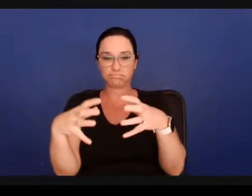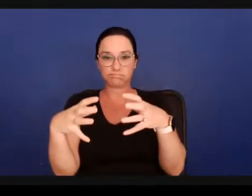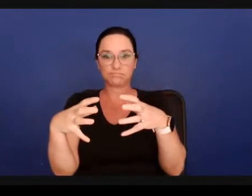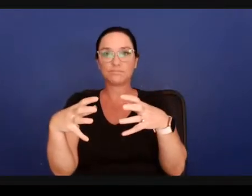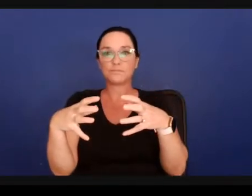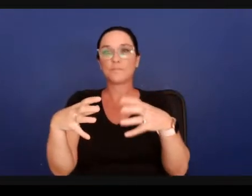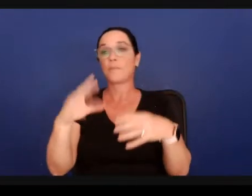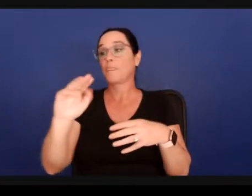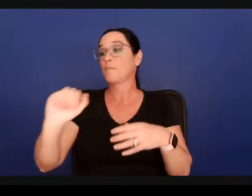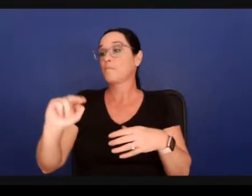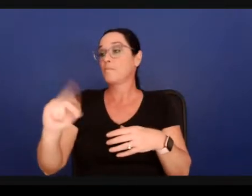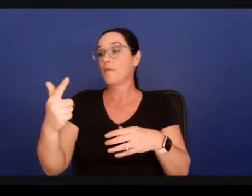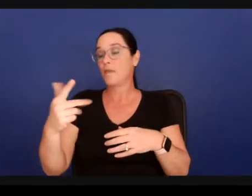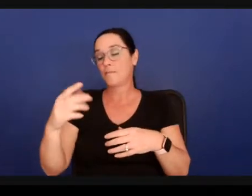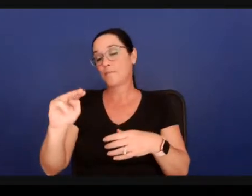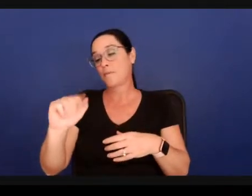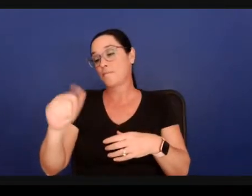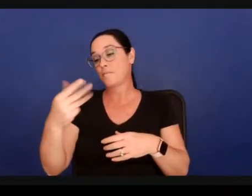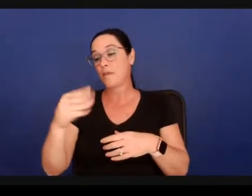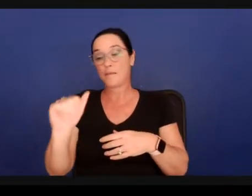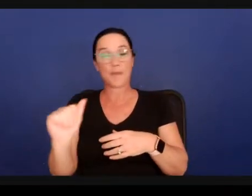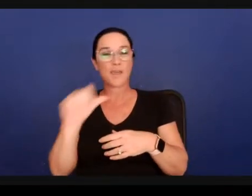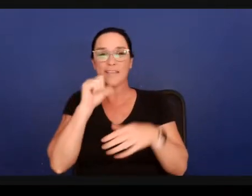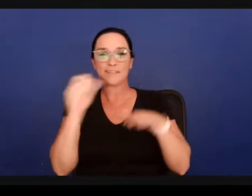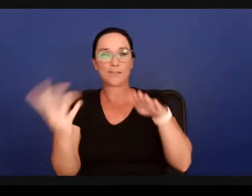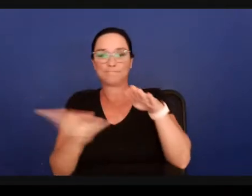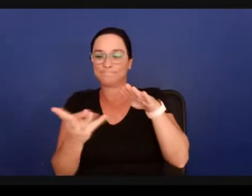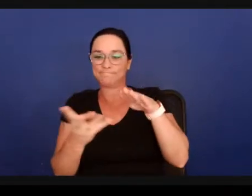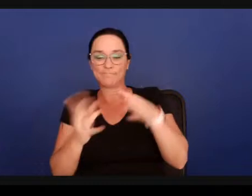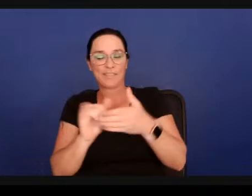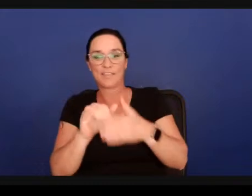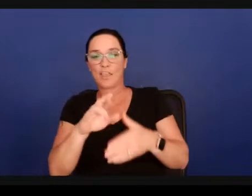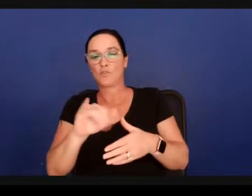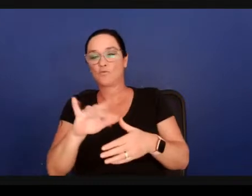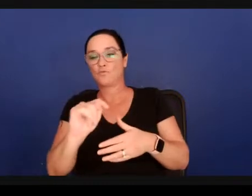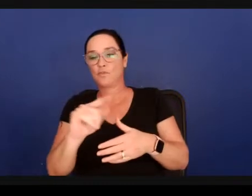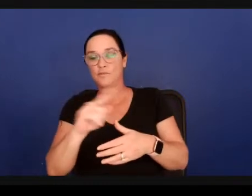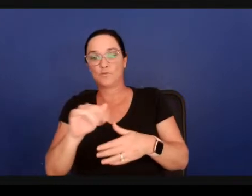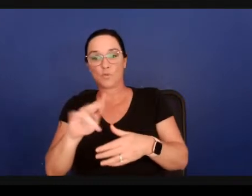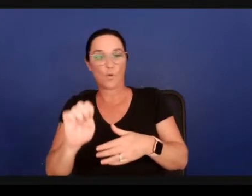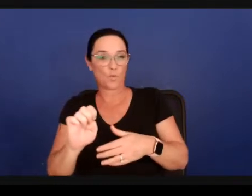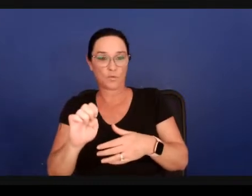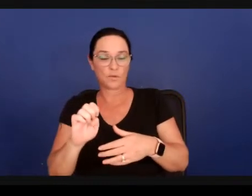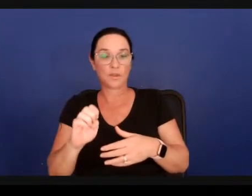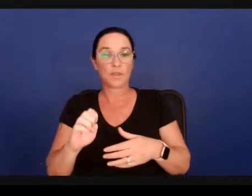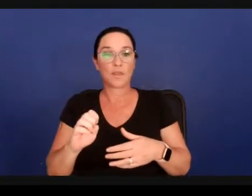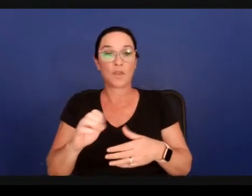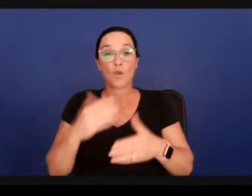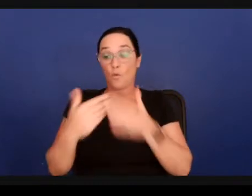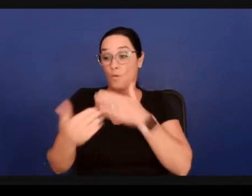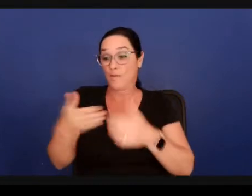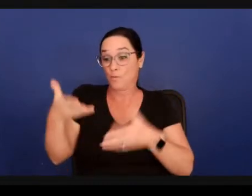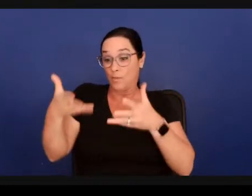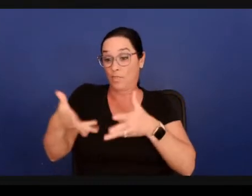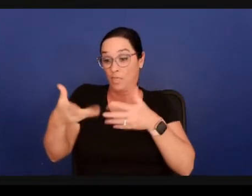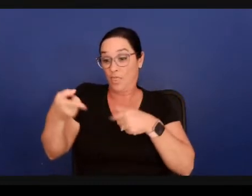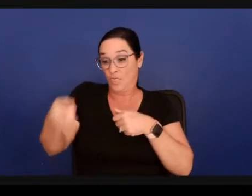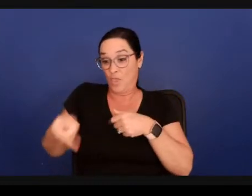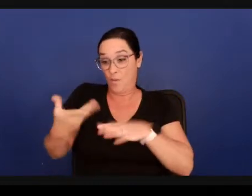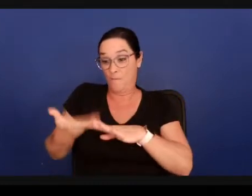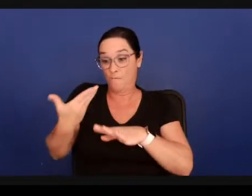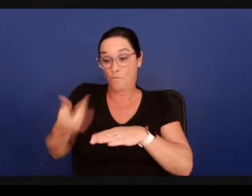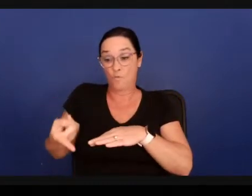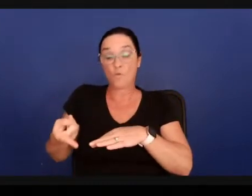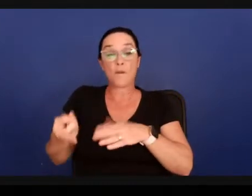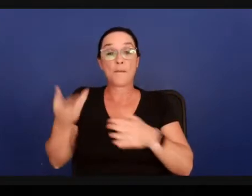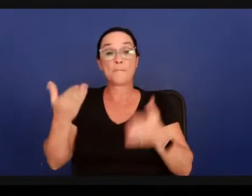does not appear to be feeding into the rift zone anymore. And in fact, seems to be going, whatever was in there, seems to be